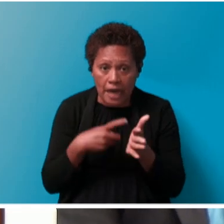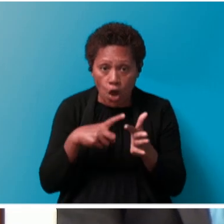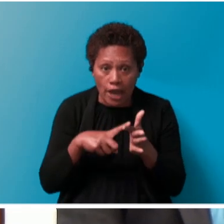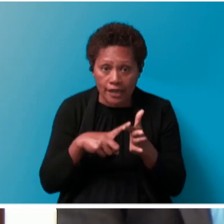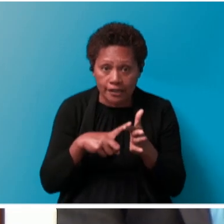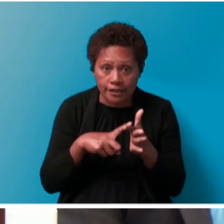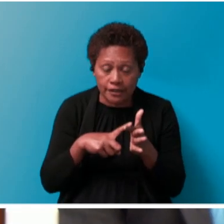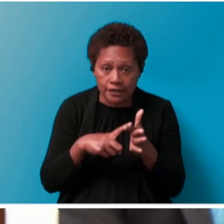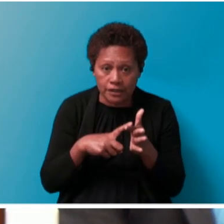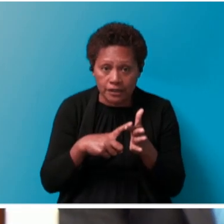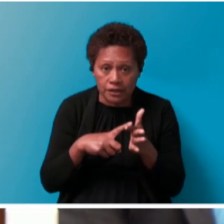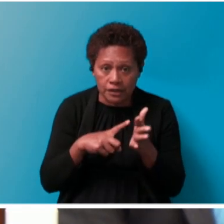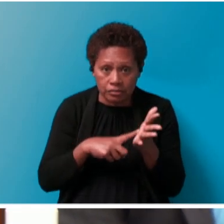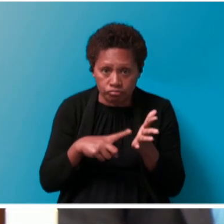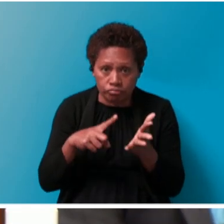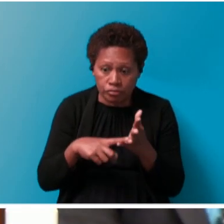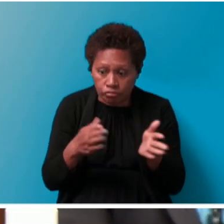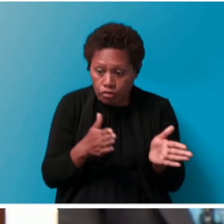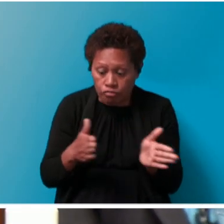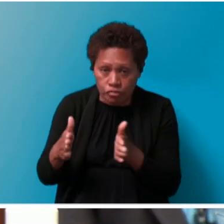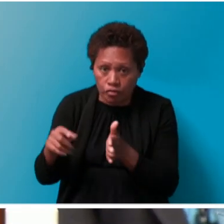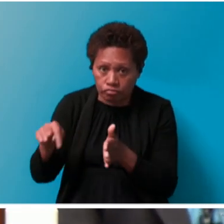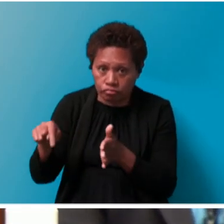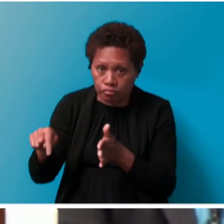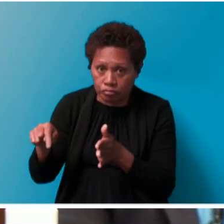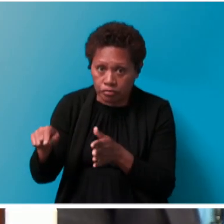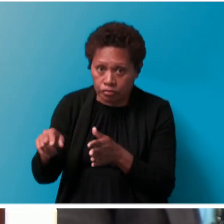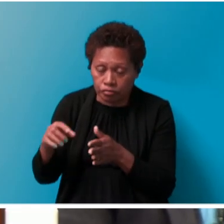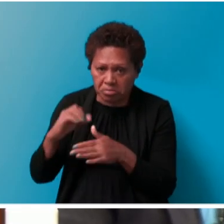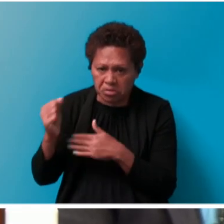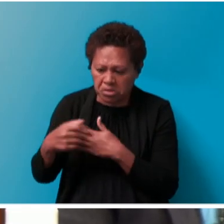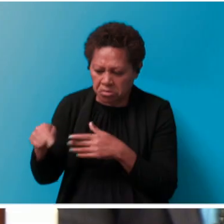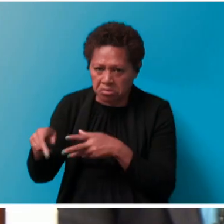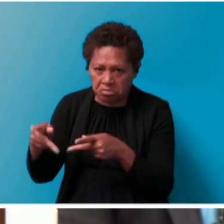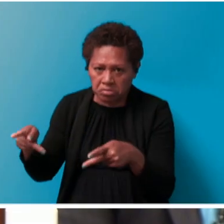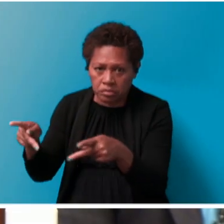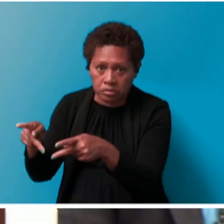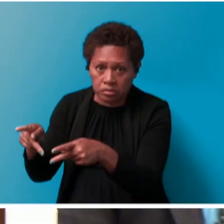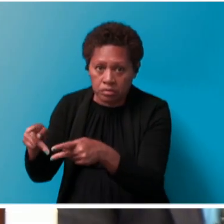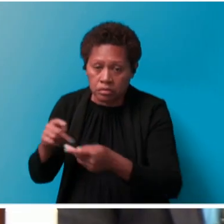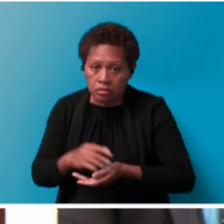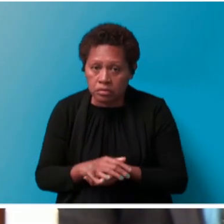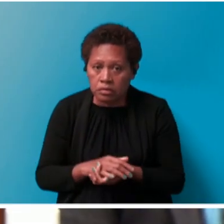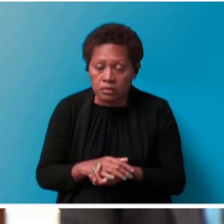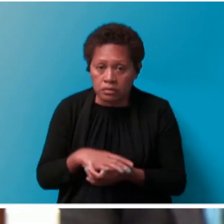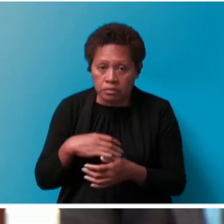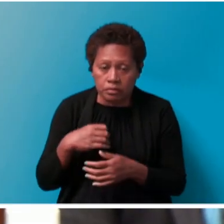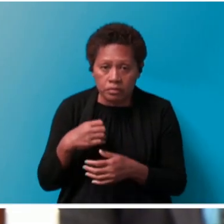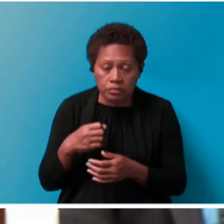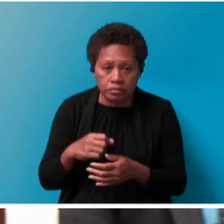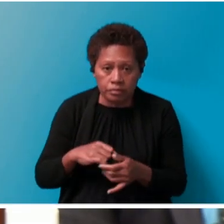policy. Additionally, Mr. Speaker, it's very interesting to note too that several households from this settlement have also expressed